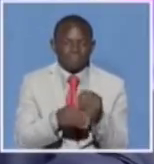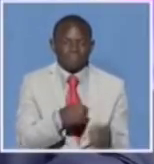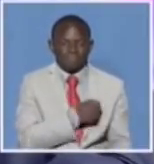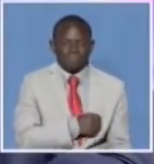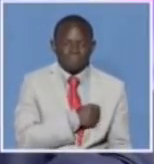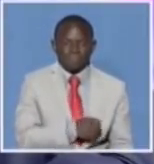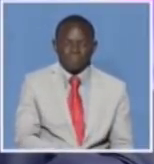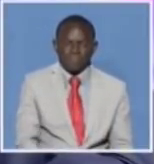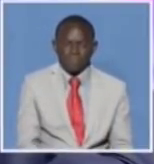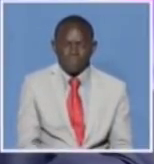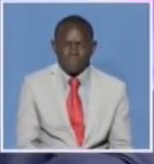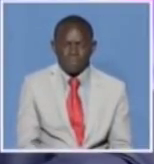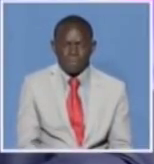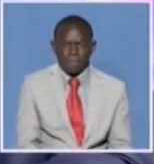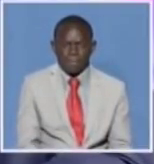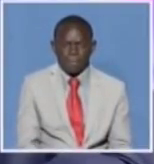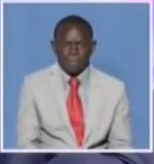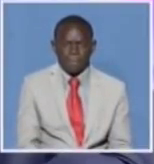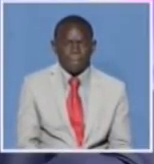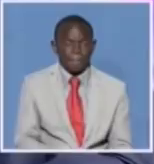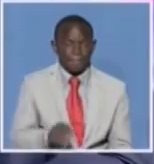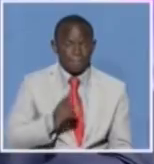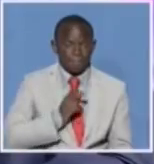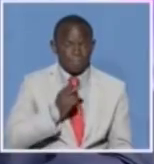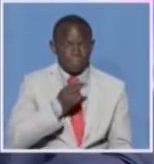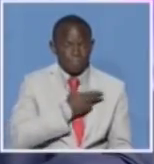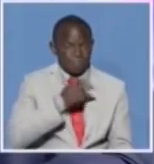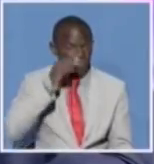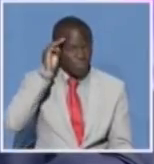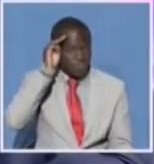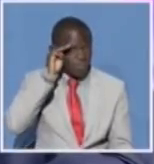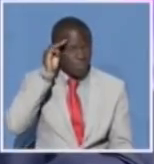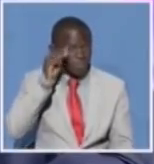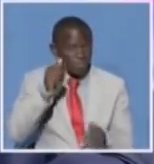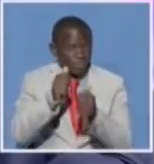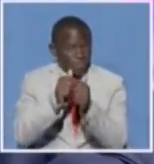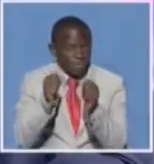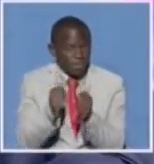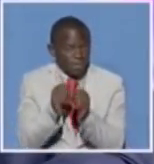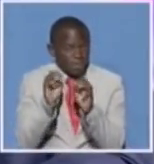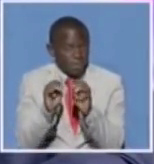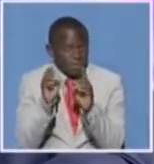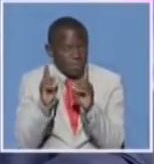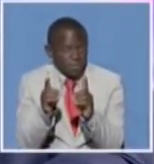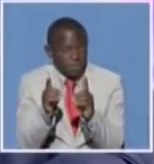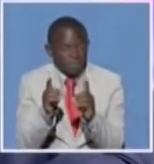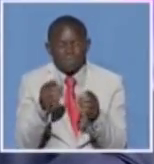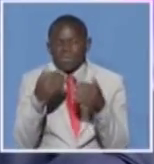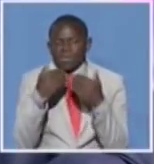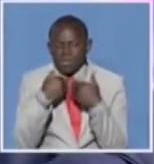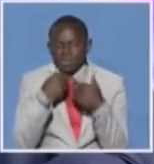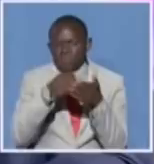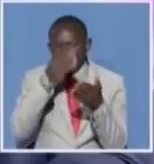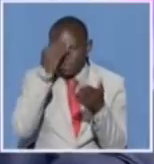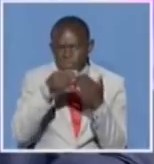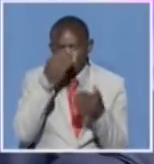acquire the learning materials that would help us to implement the curriculum. As I